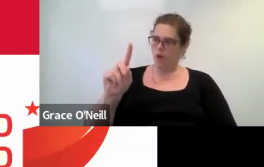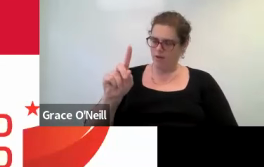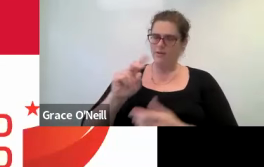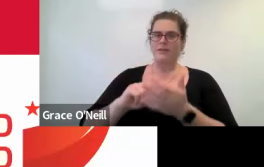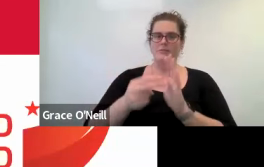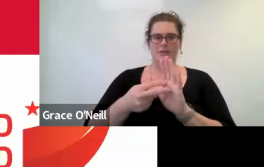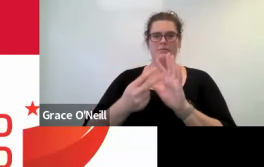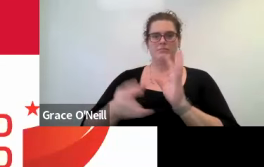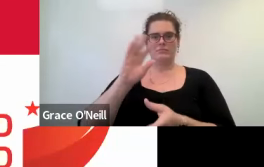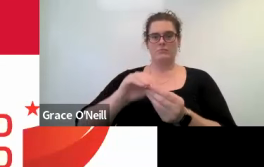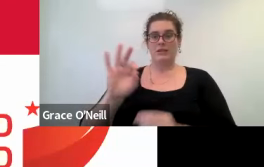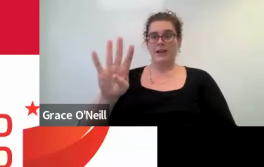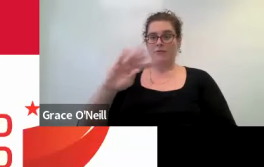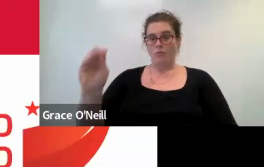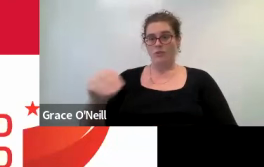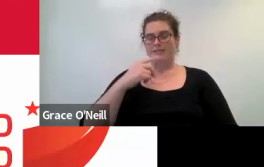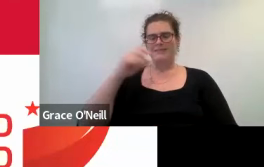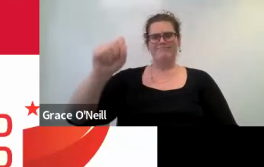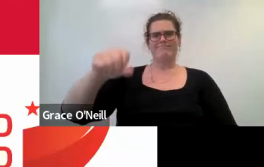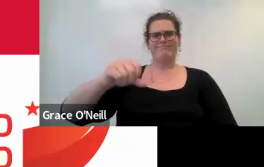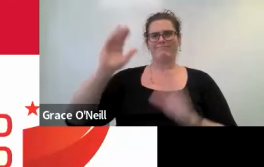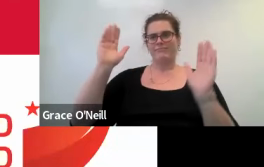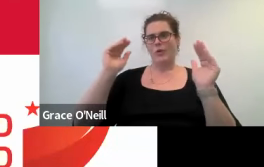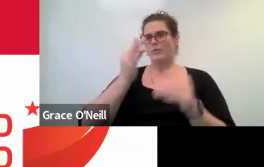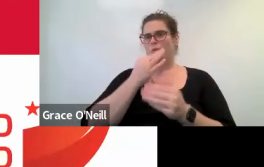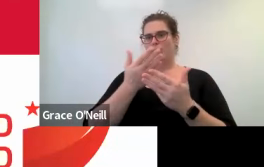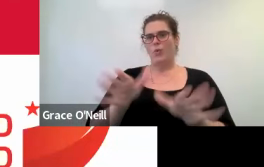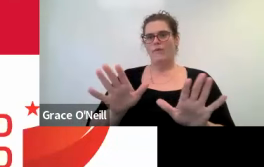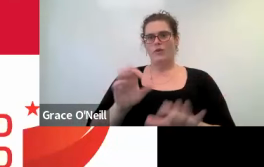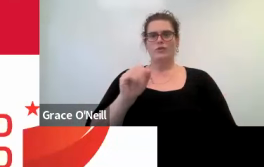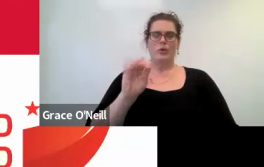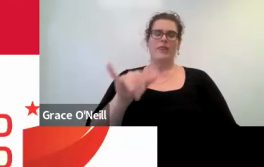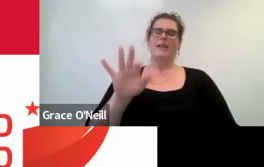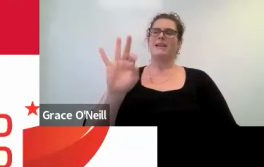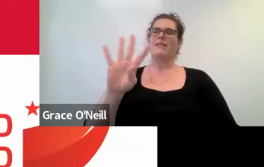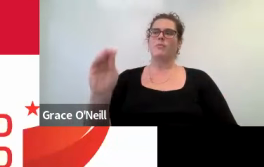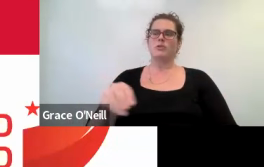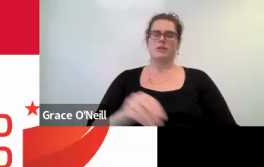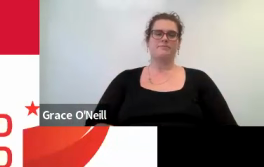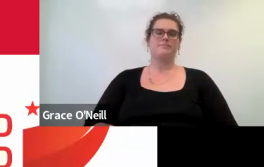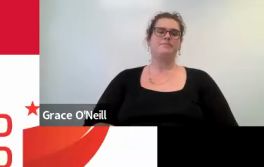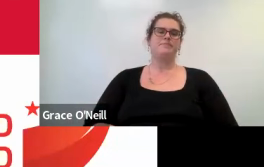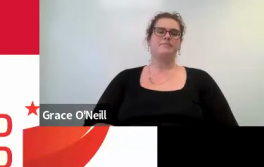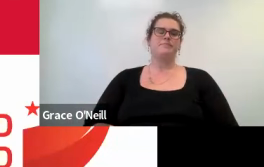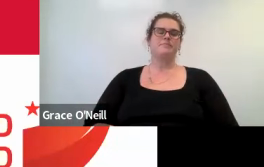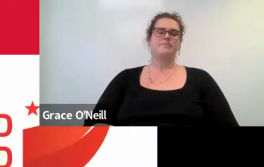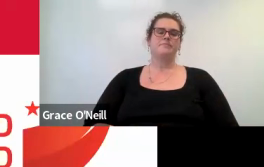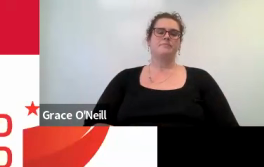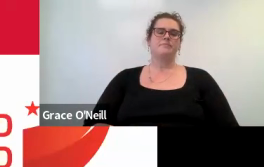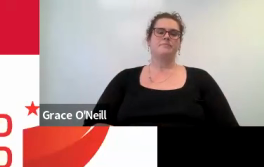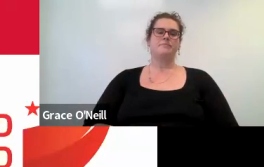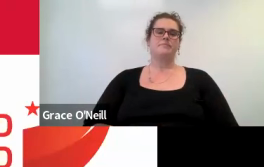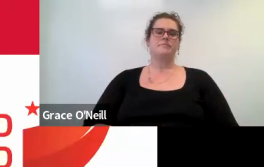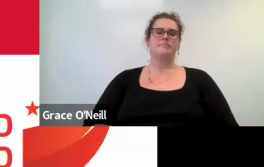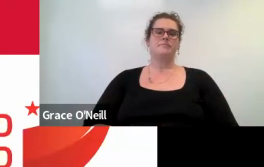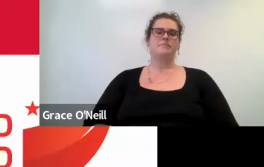pandemic would end soon. This number represents 94%. And lastly, I'm going to review